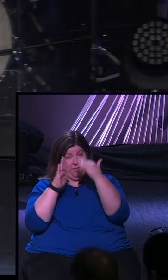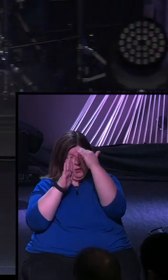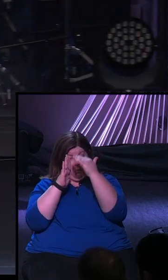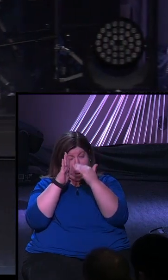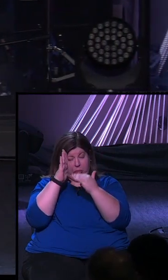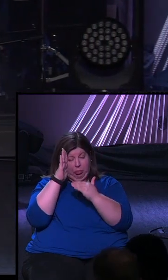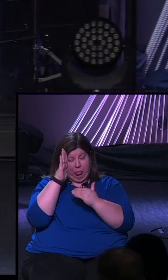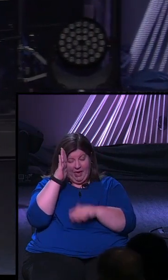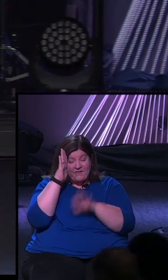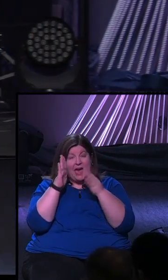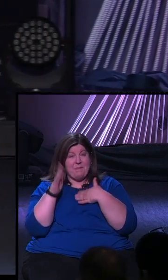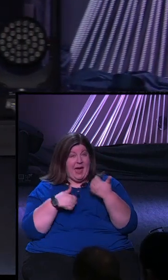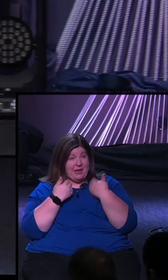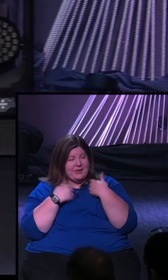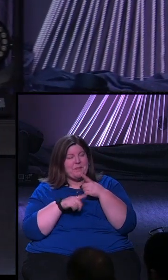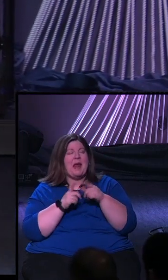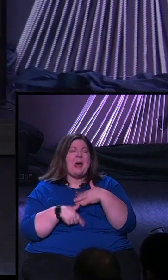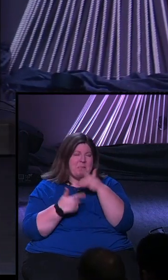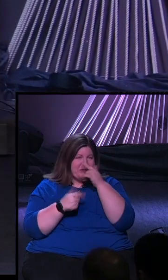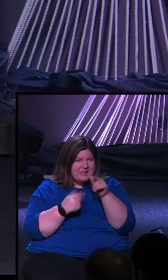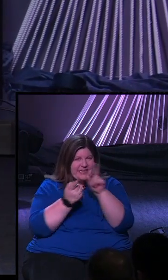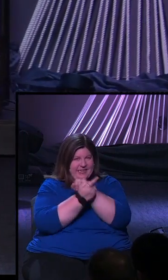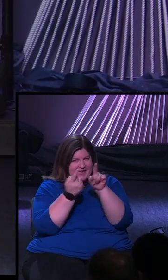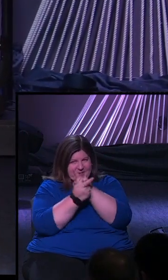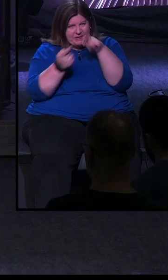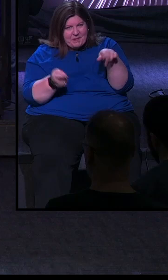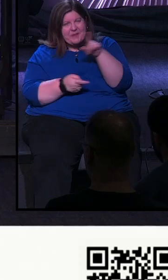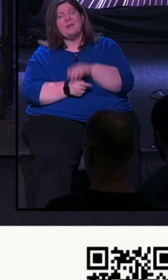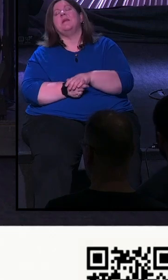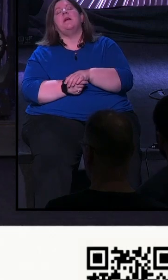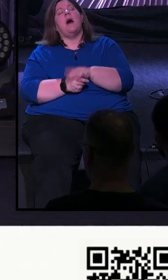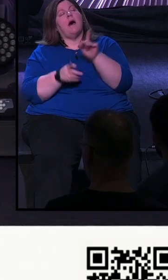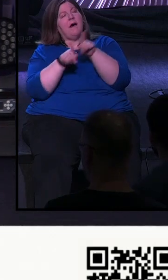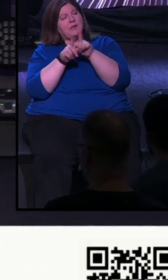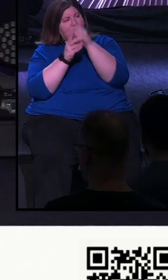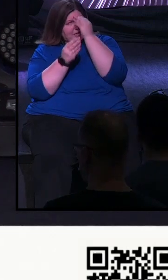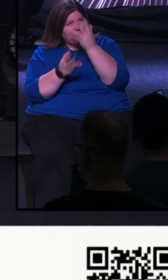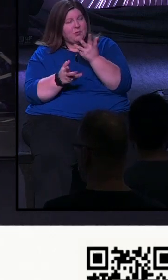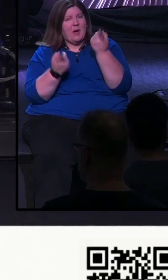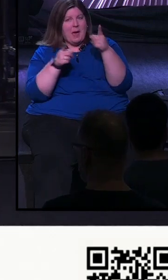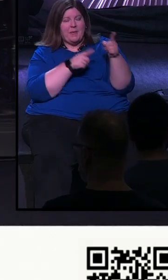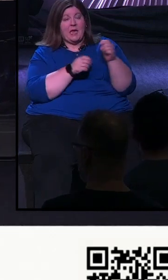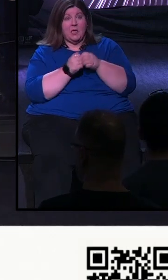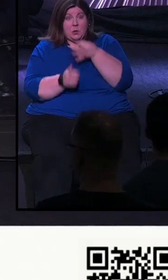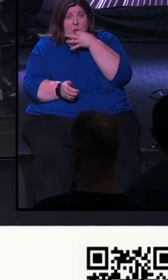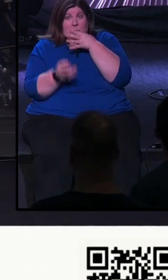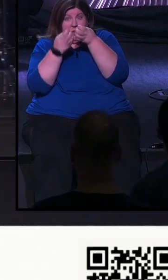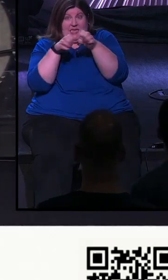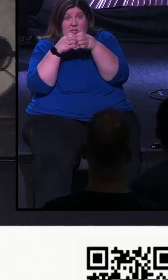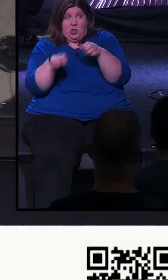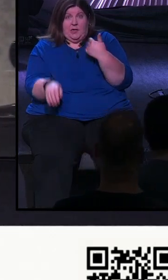Love to get to know you. And I also want to let you guys know about something we have coming up here soon. Believe it or not, Easter is right around the